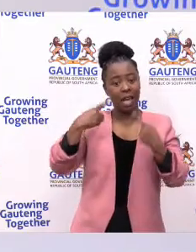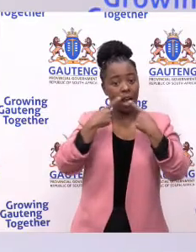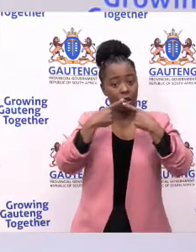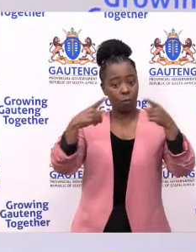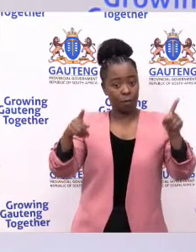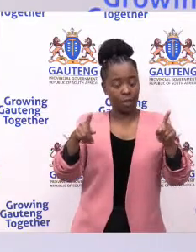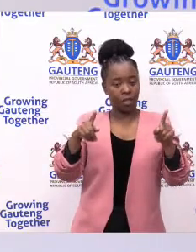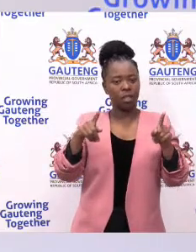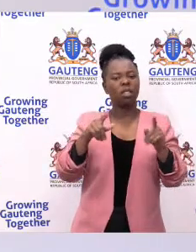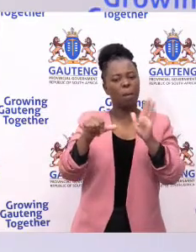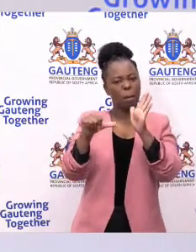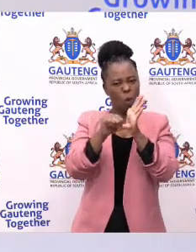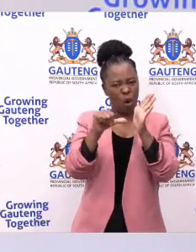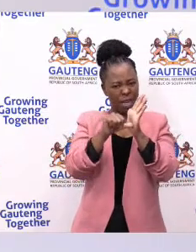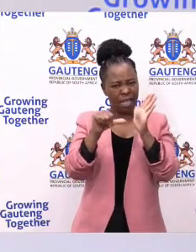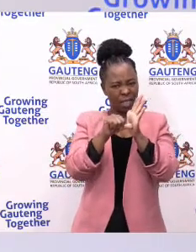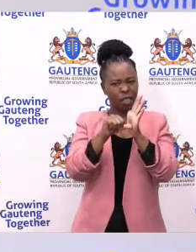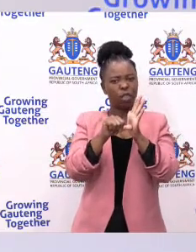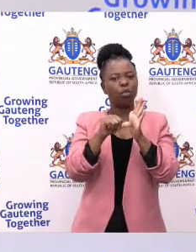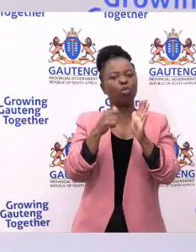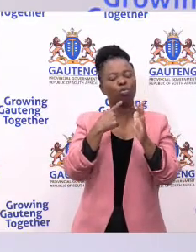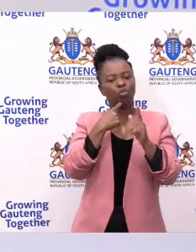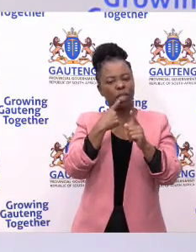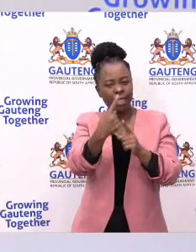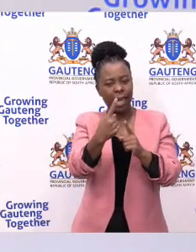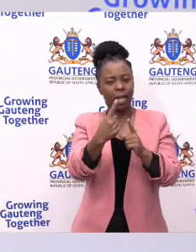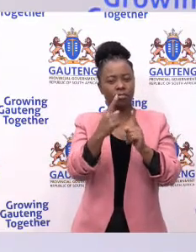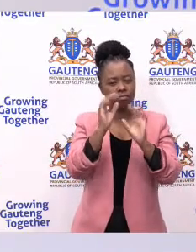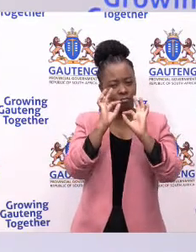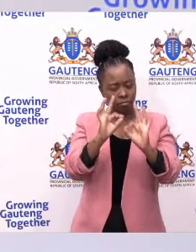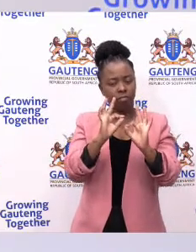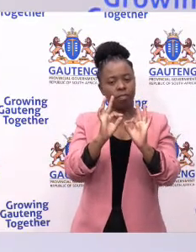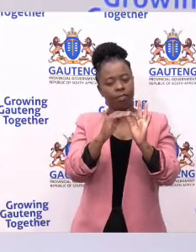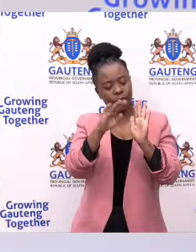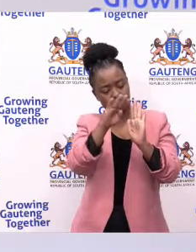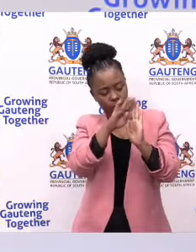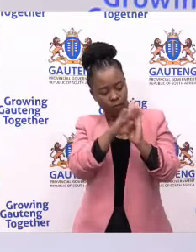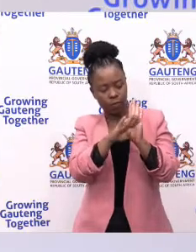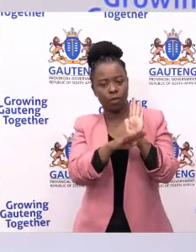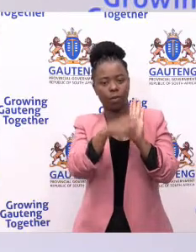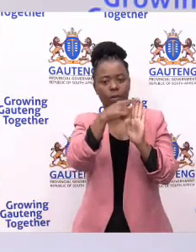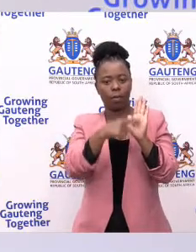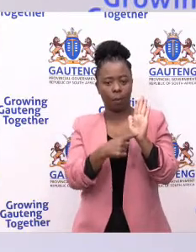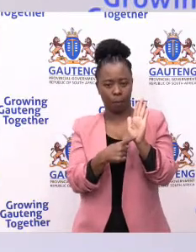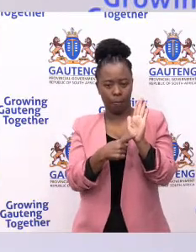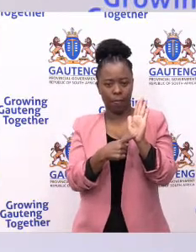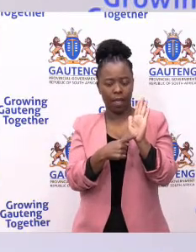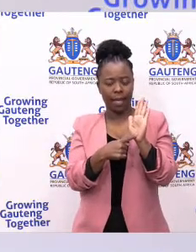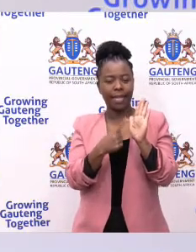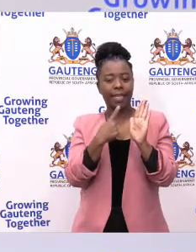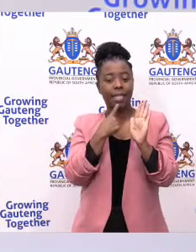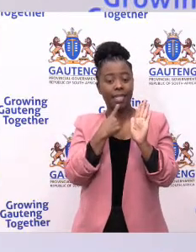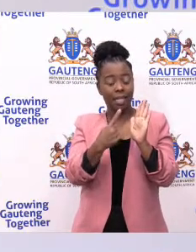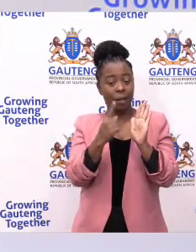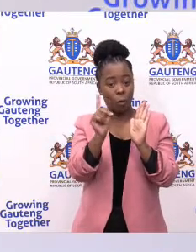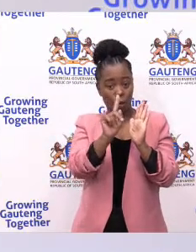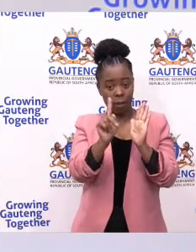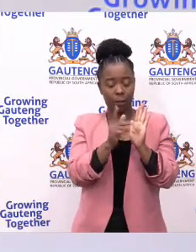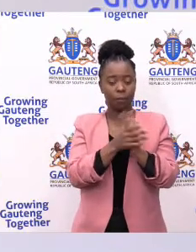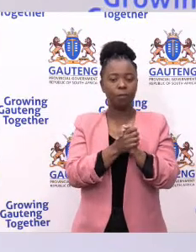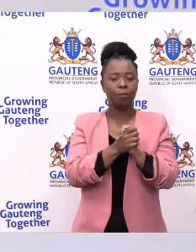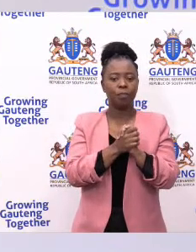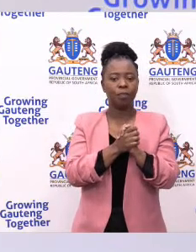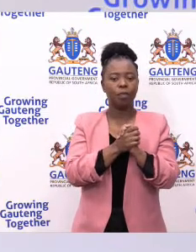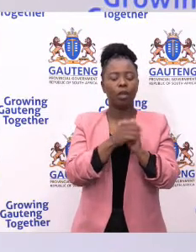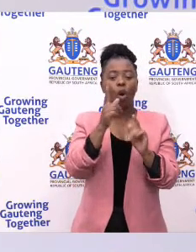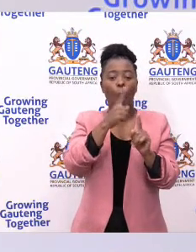that we reiterate and give indication of the following. That it has been indicated that all